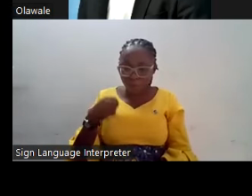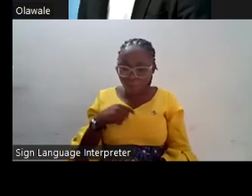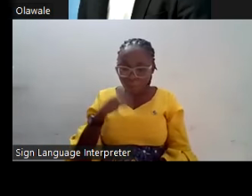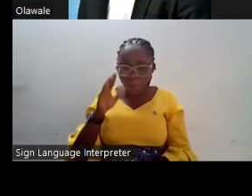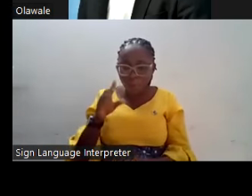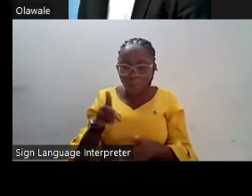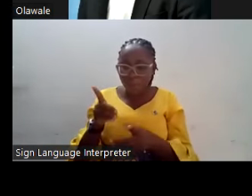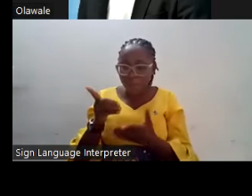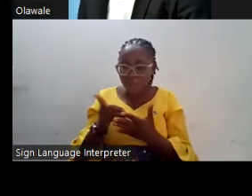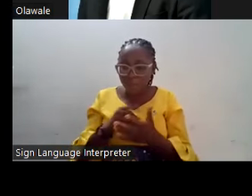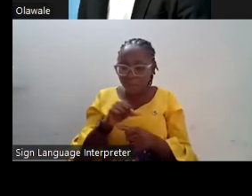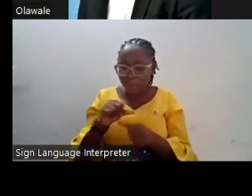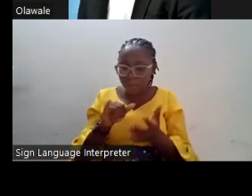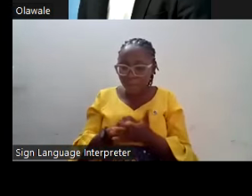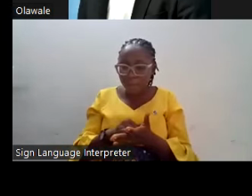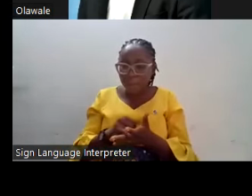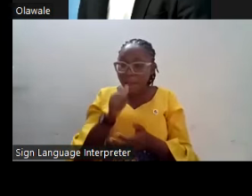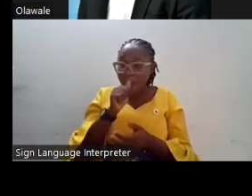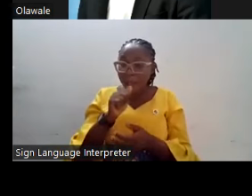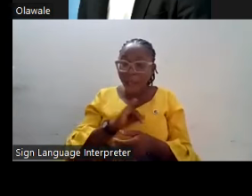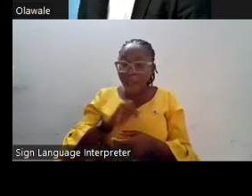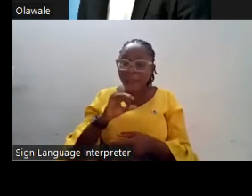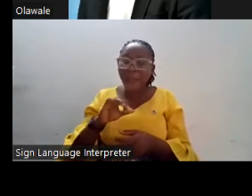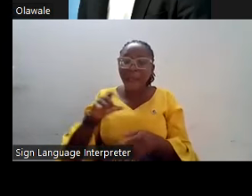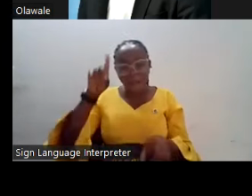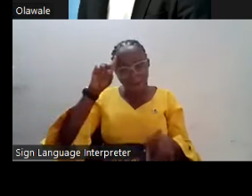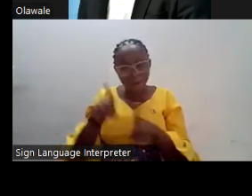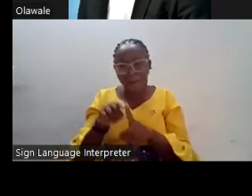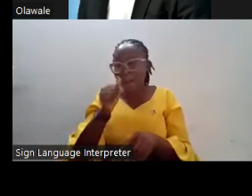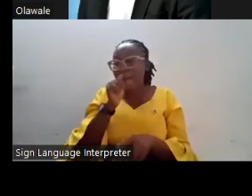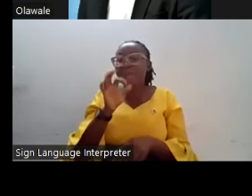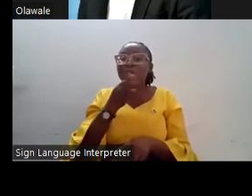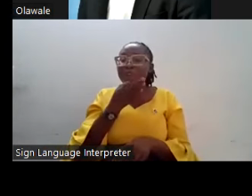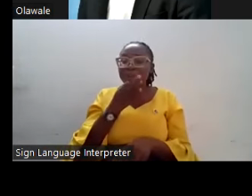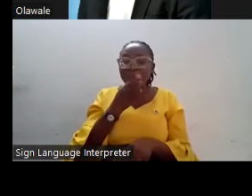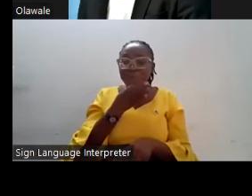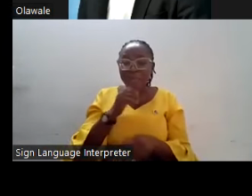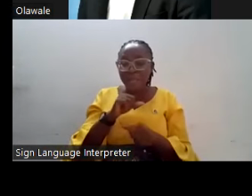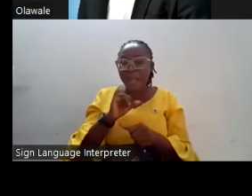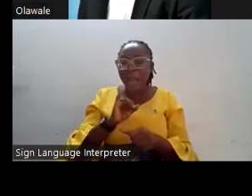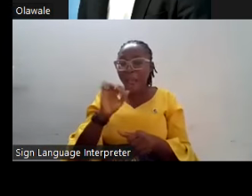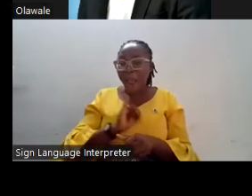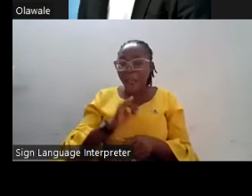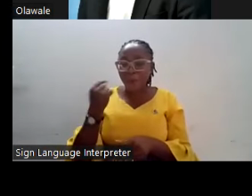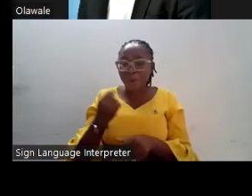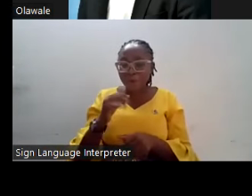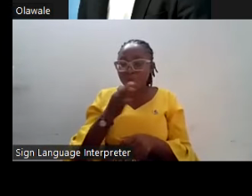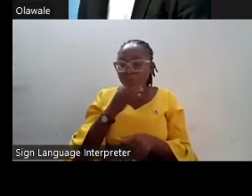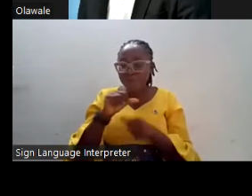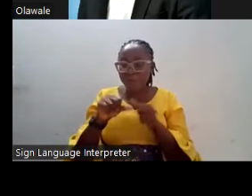agree, because I'm always curious about the people who are in the outliers as well.